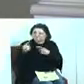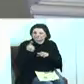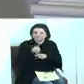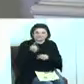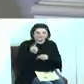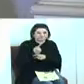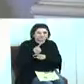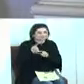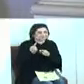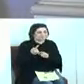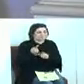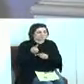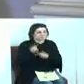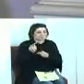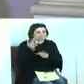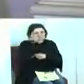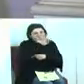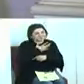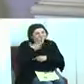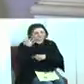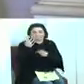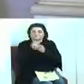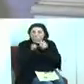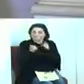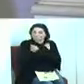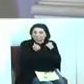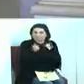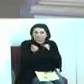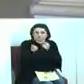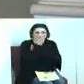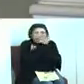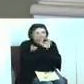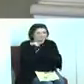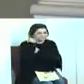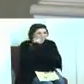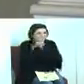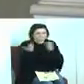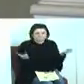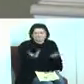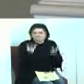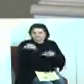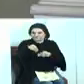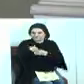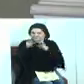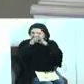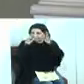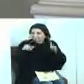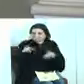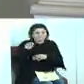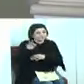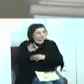see many familiar and loving faces here in the house of God.